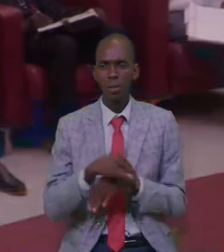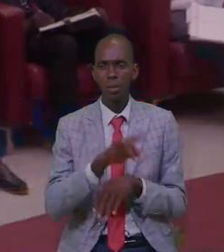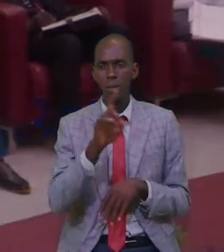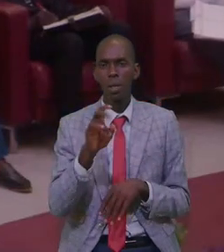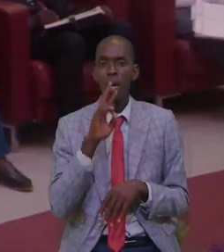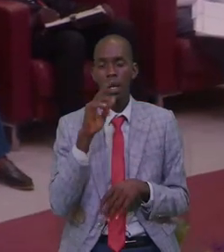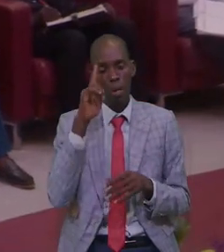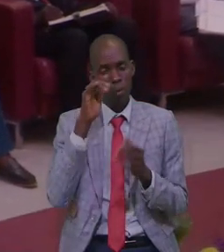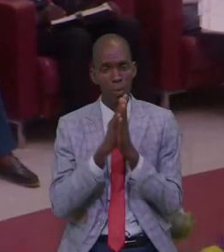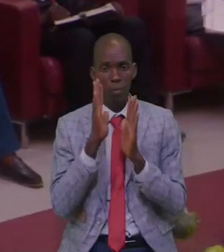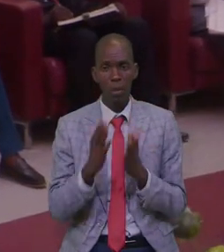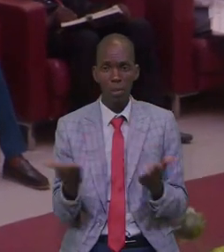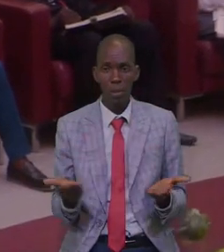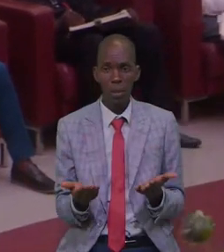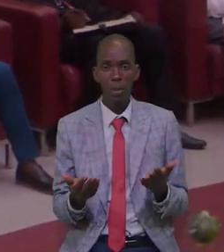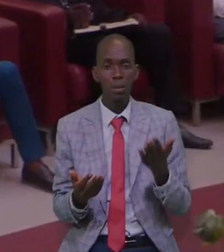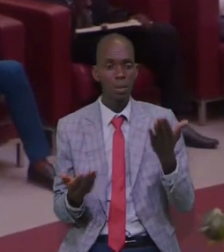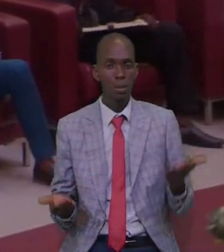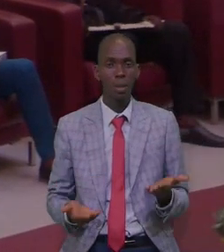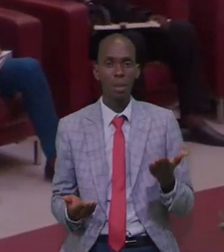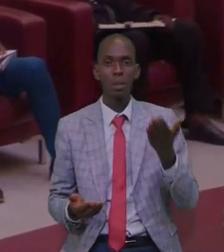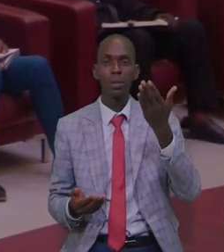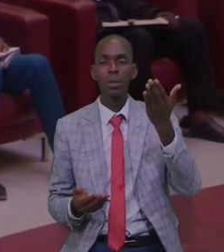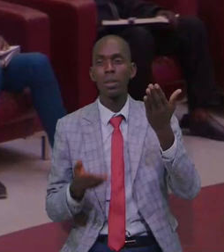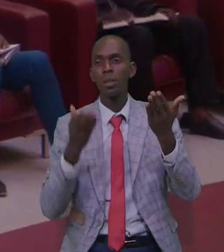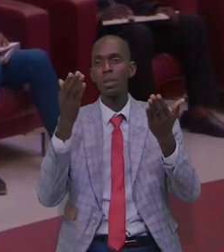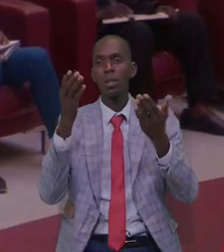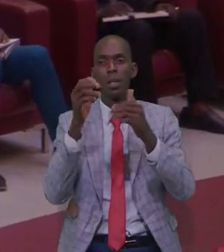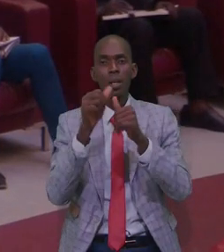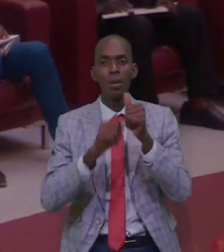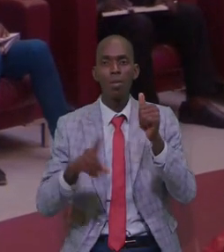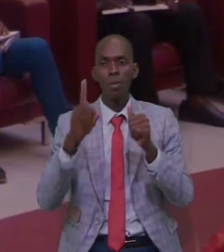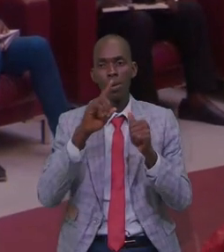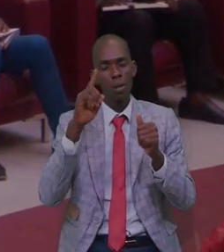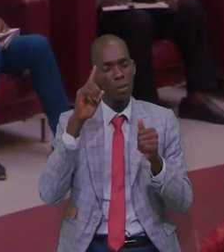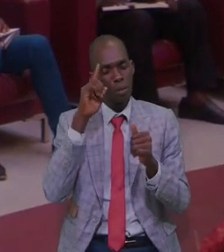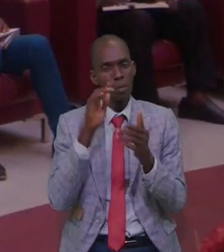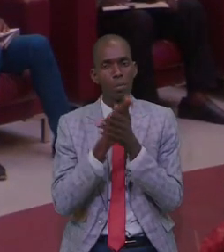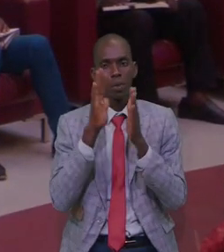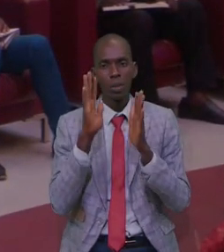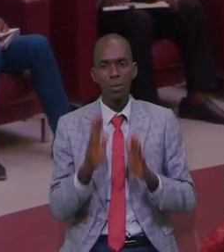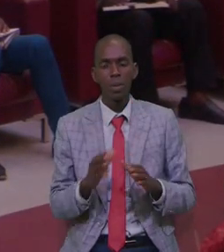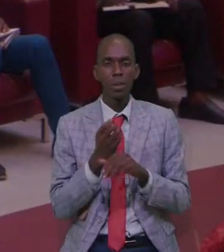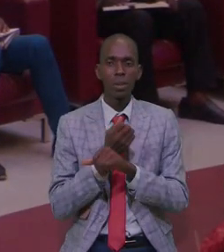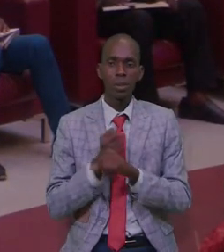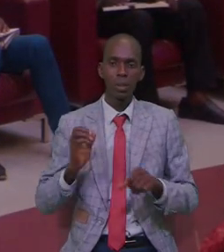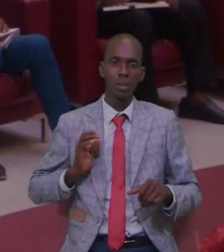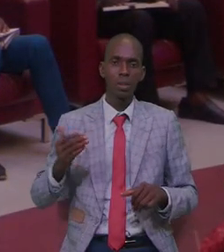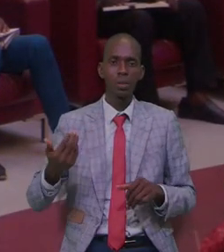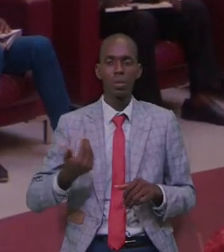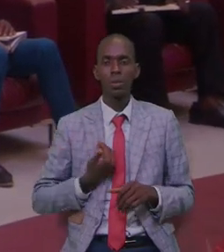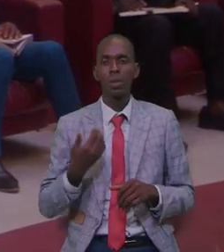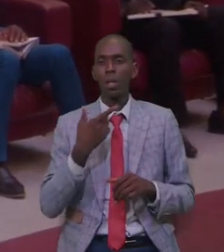tonight? Here and there and everywhere, saved souls, sanctified souls. It says,